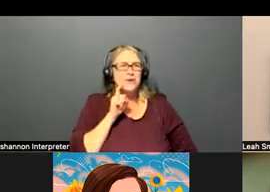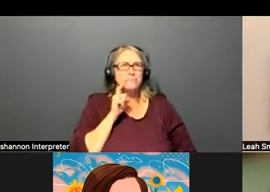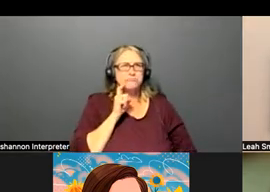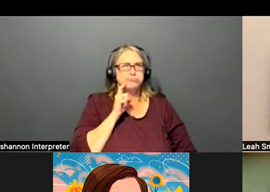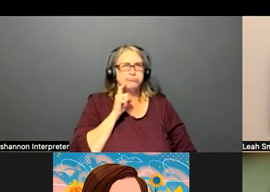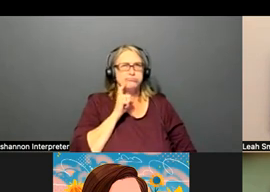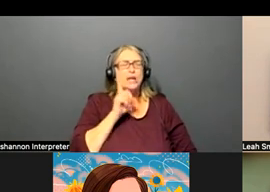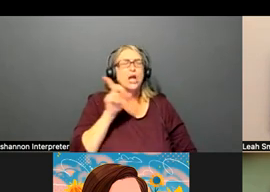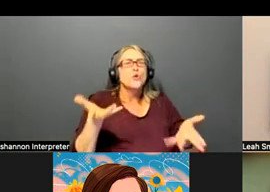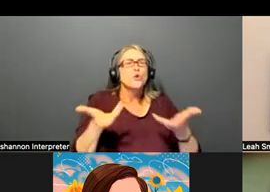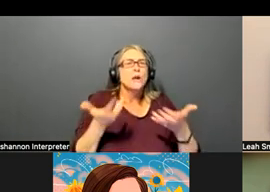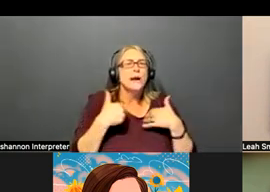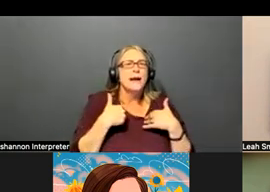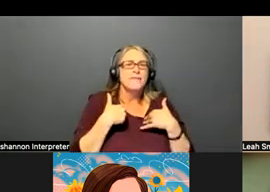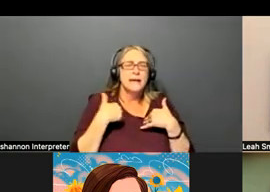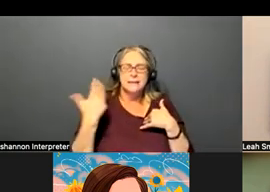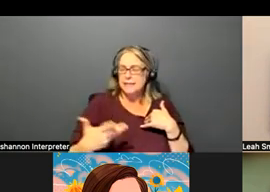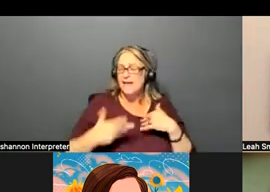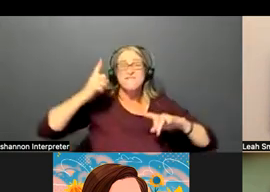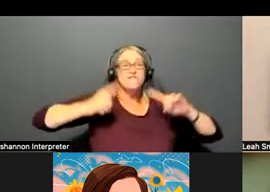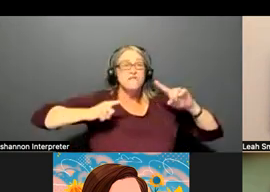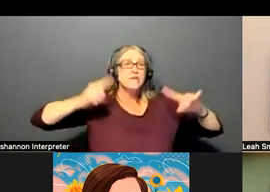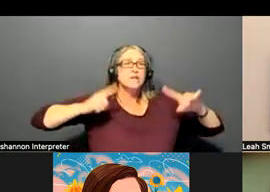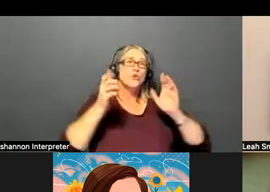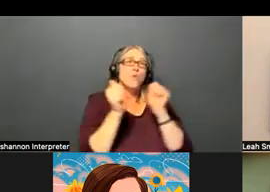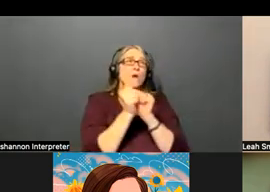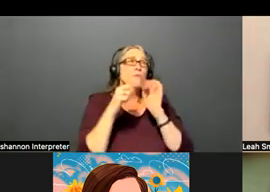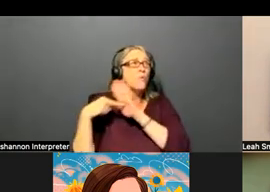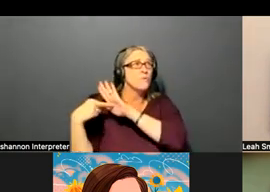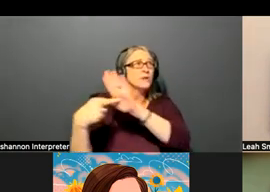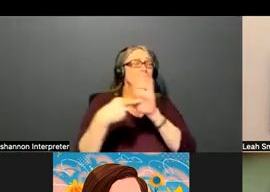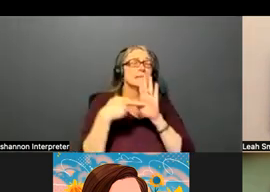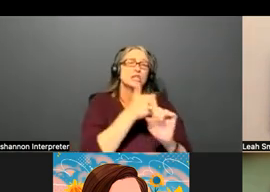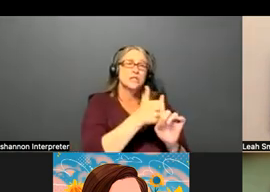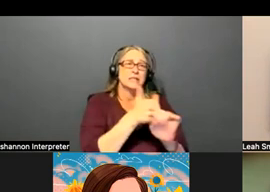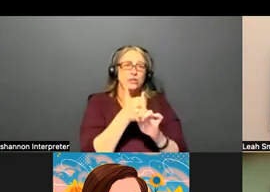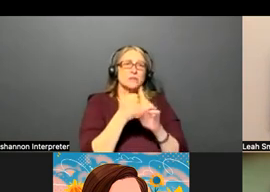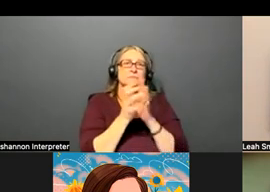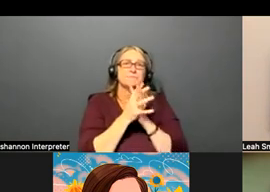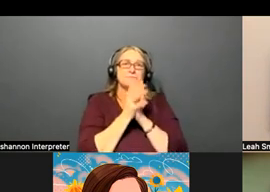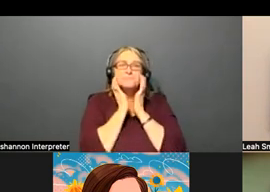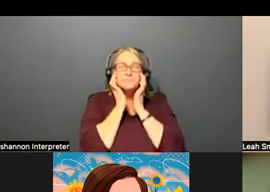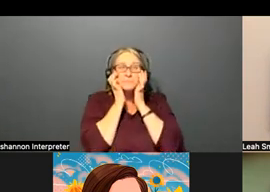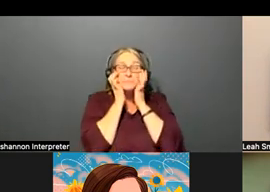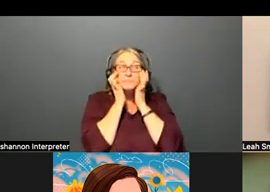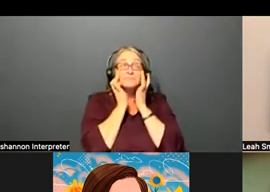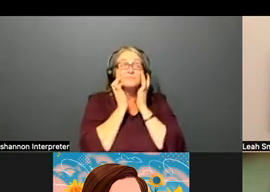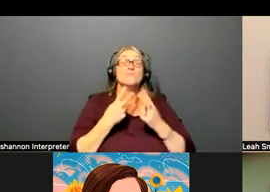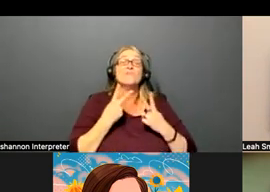want to have that variation in representation that I think is really, really important.